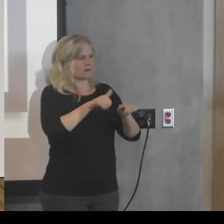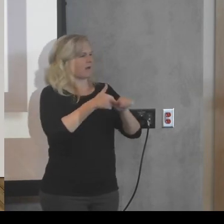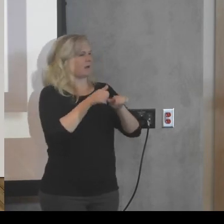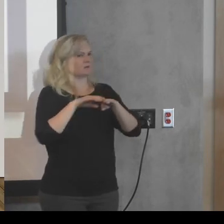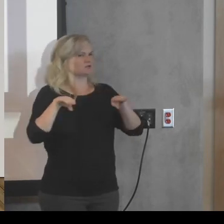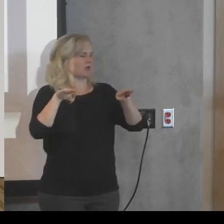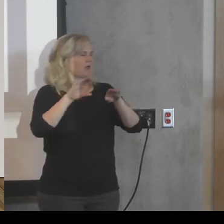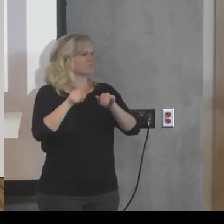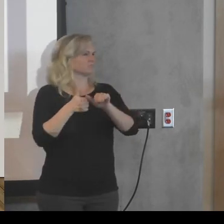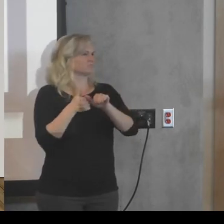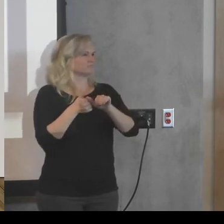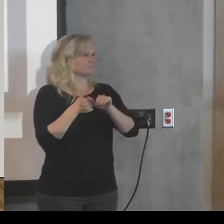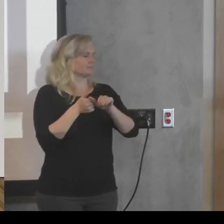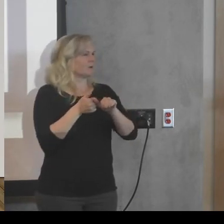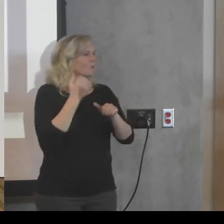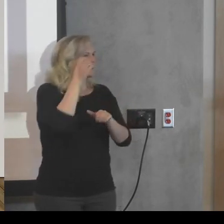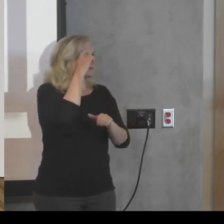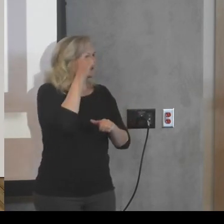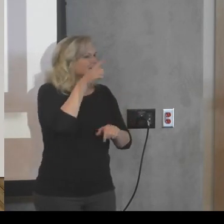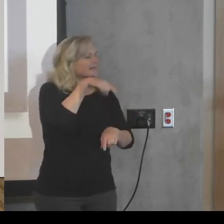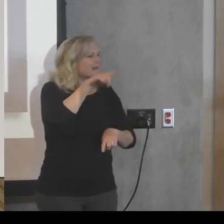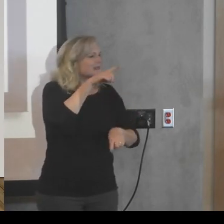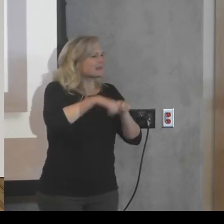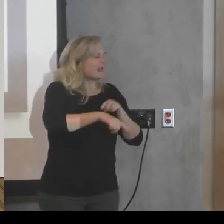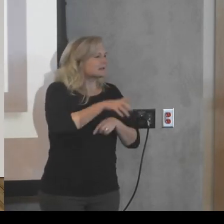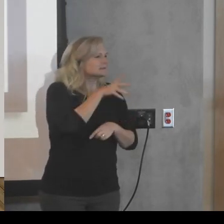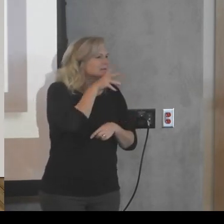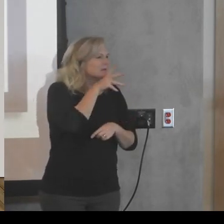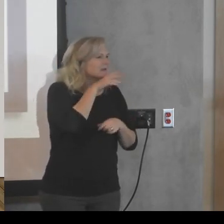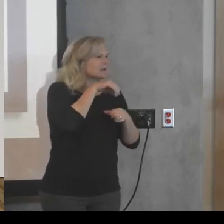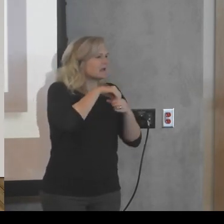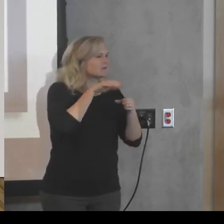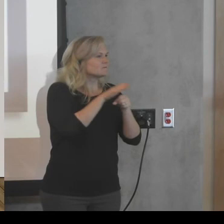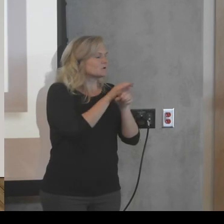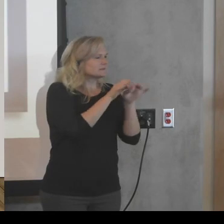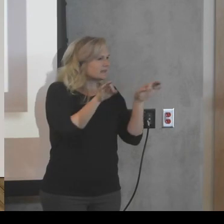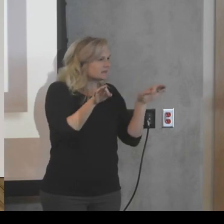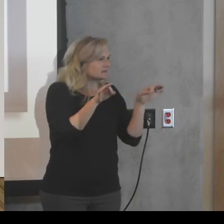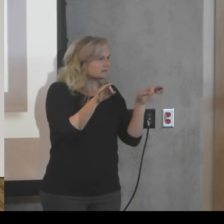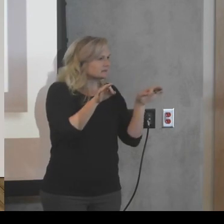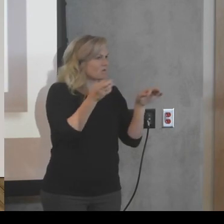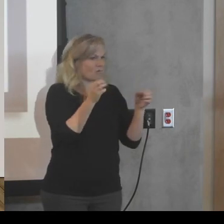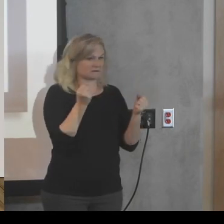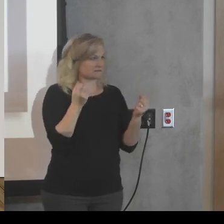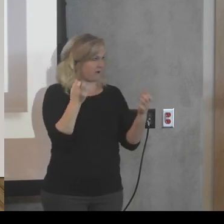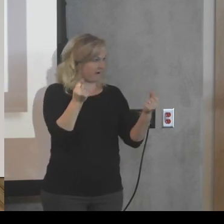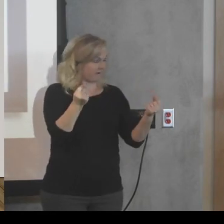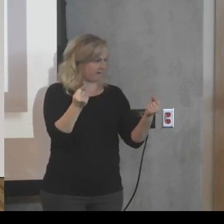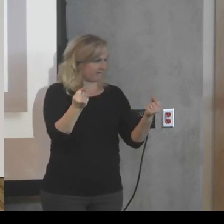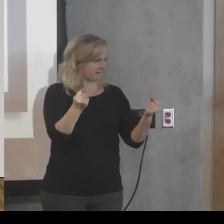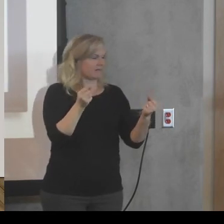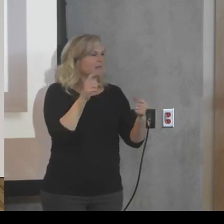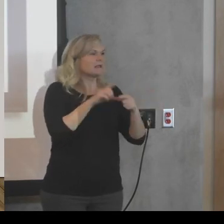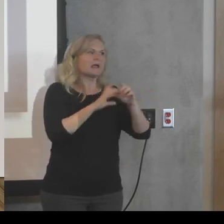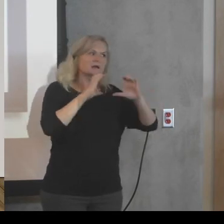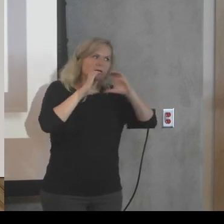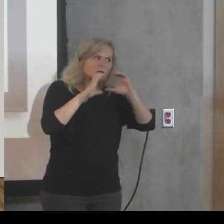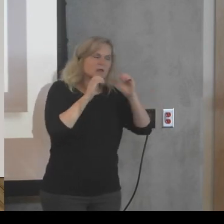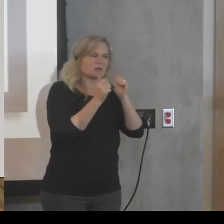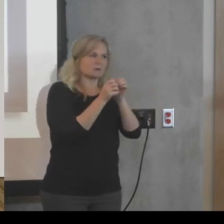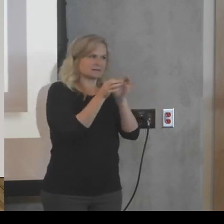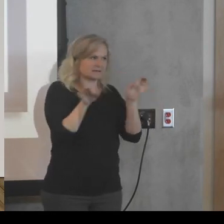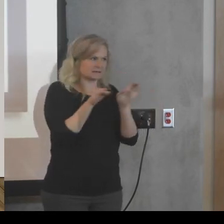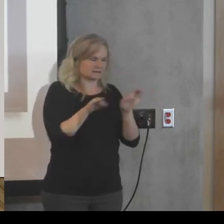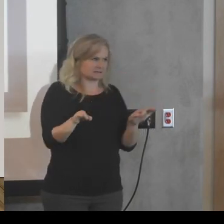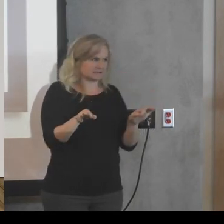And it's because if they cannot speak in sentences or sign, communicate in sentences, they